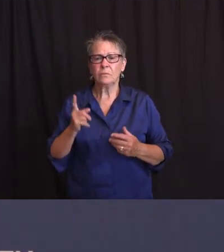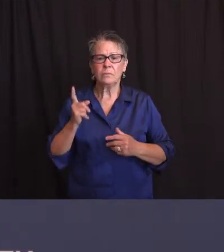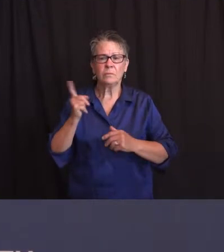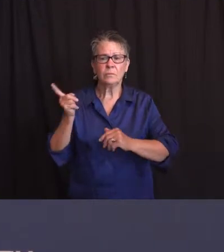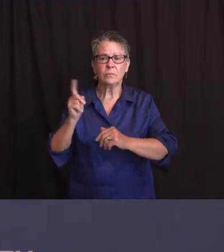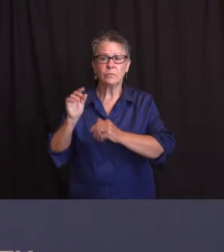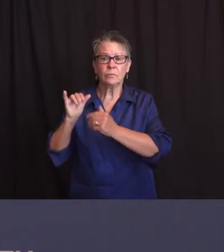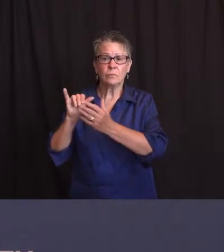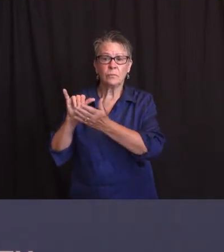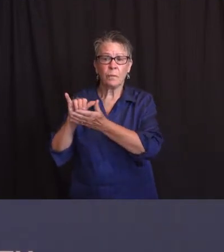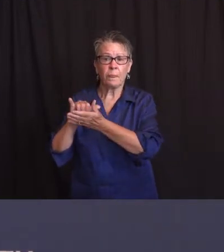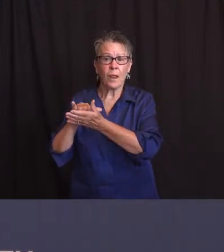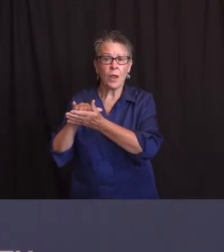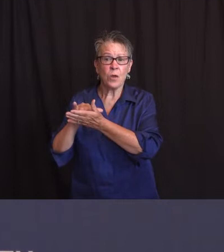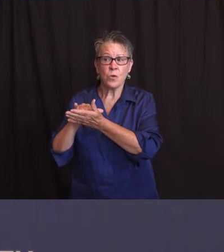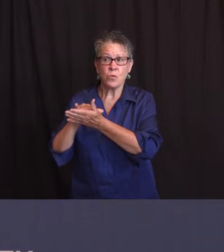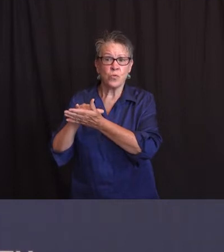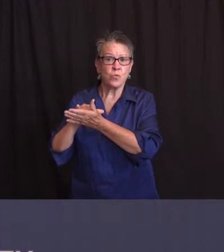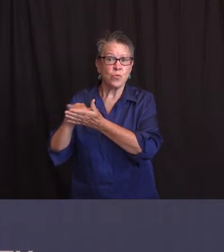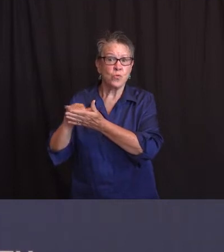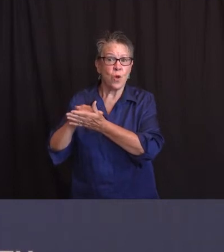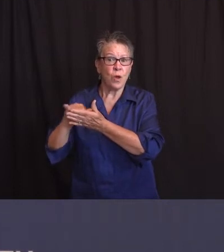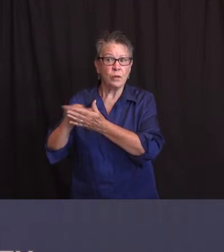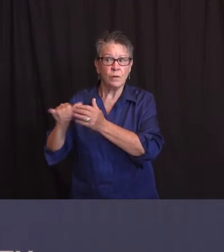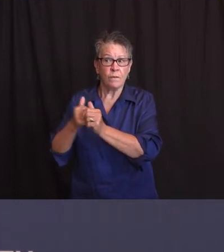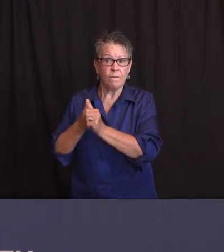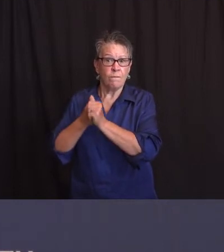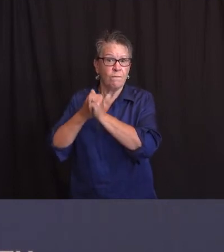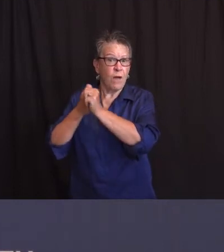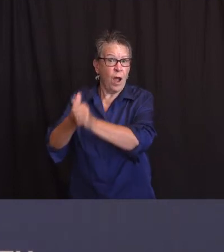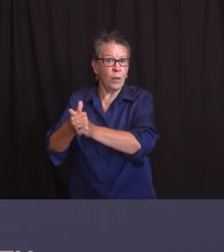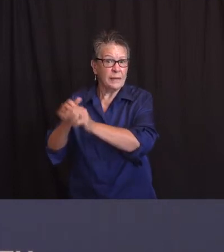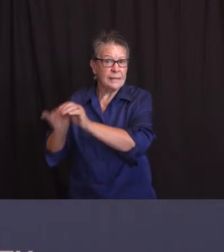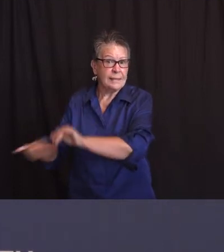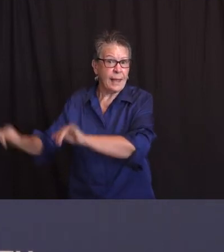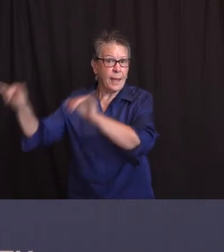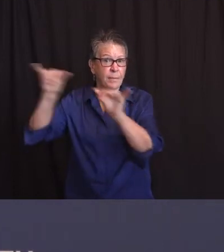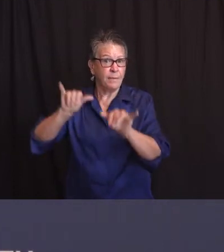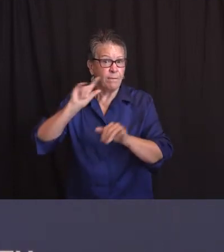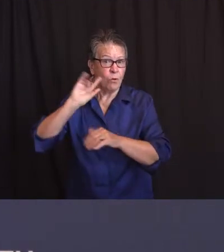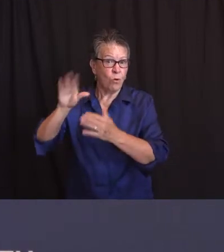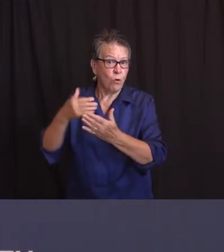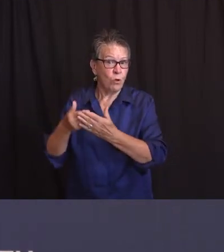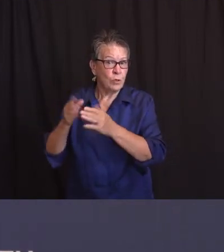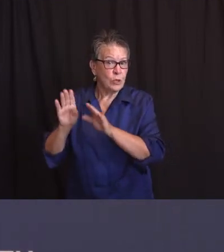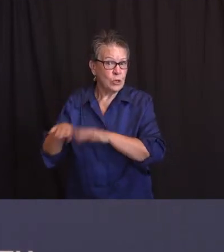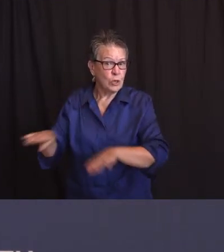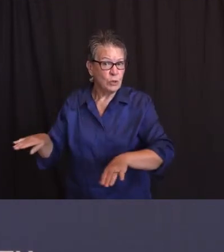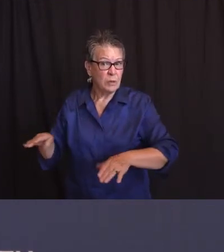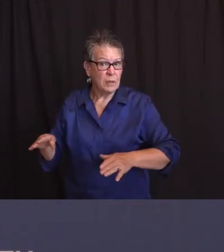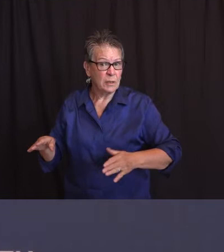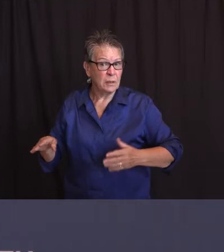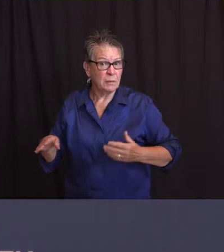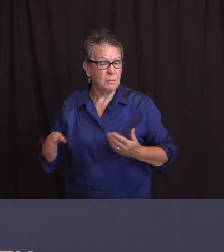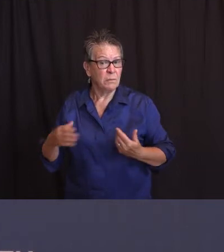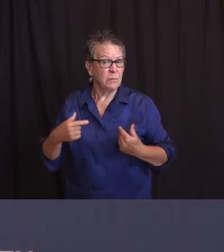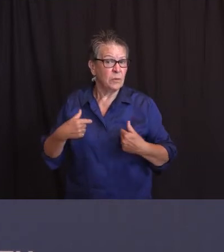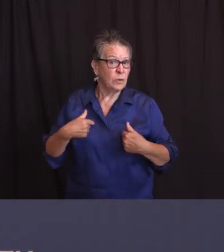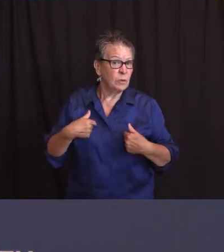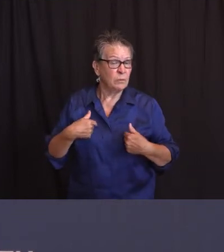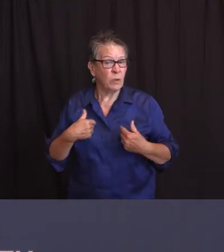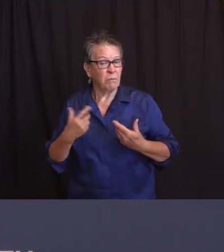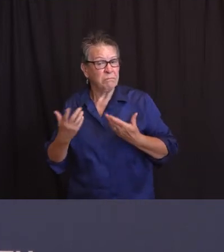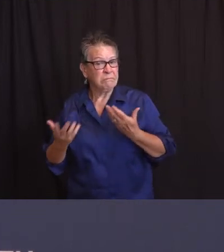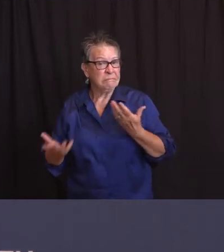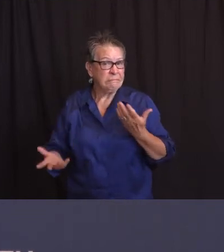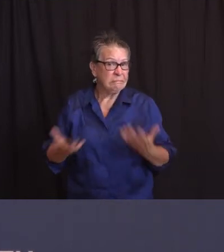have over 600 districts, and that has served us well in this pandemic. Serves us well generally, but in the pandemic, and you can allow